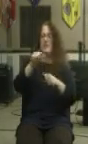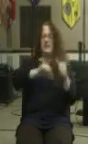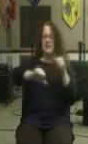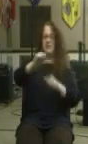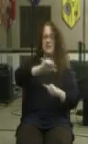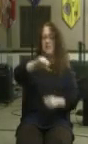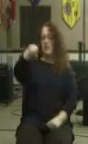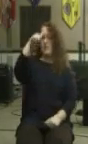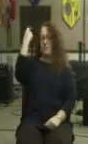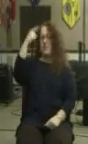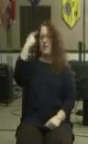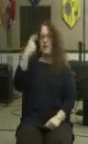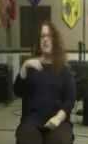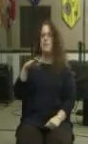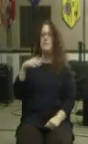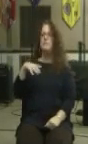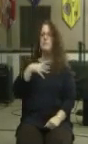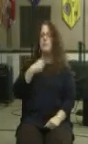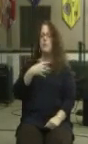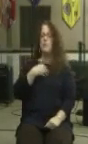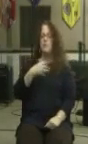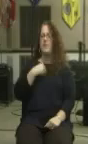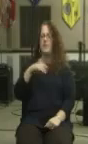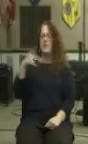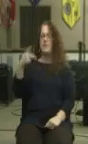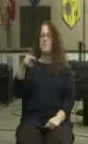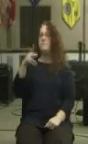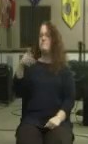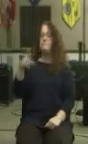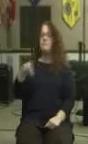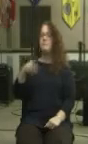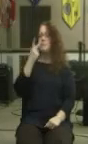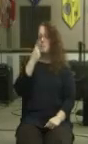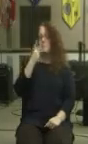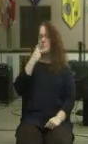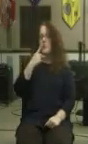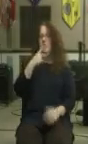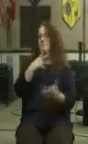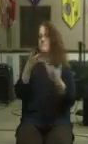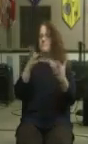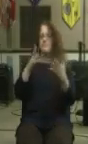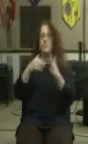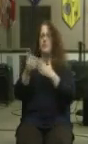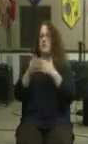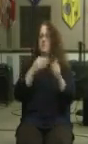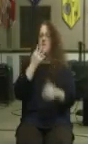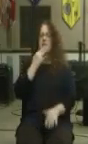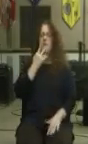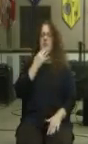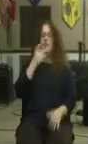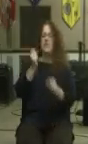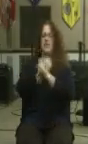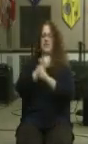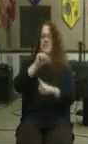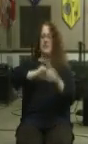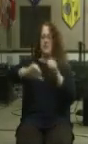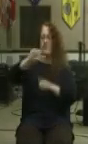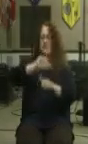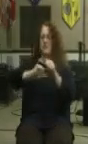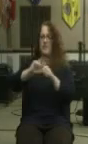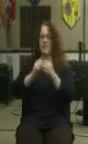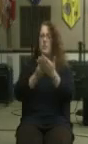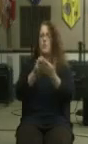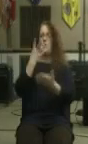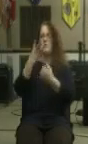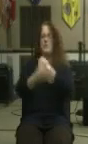even though they're black and white and yellow and Hispanic and green and purple and polka dot and whatever. They love each other no matter